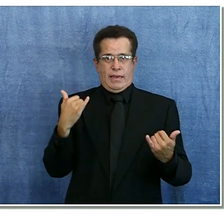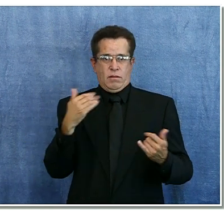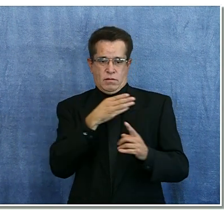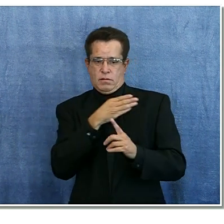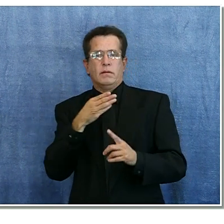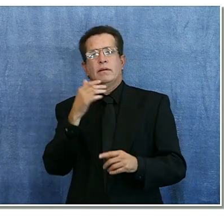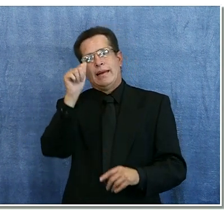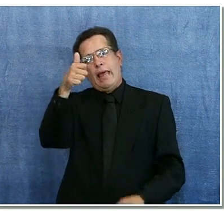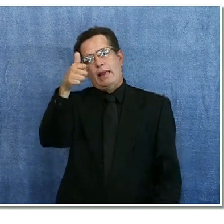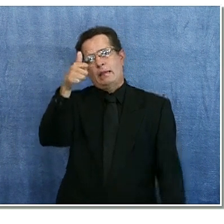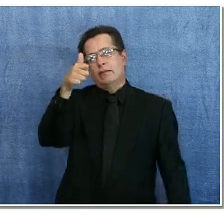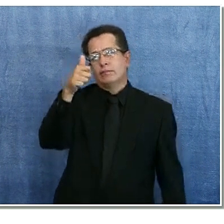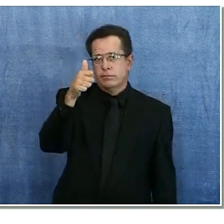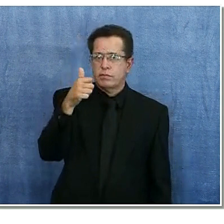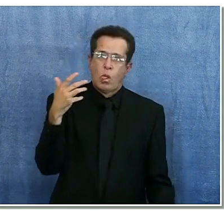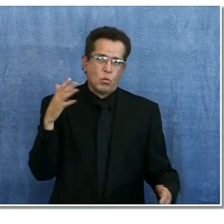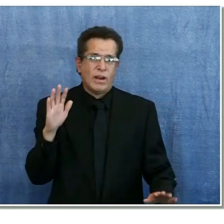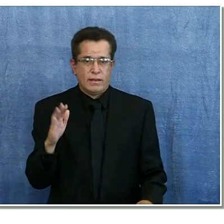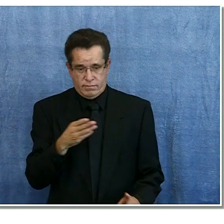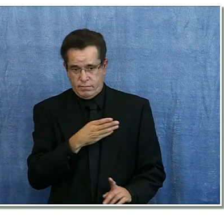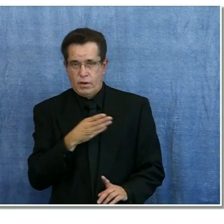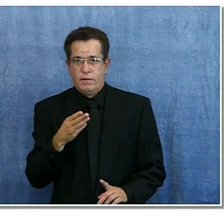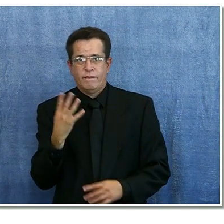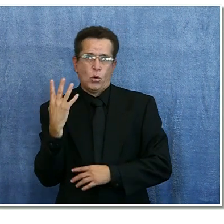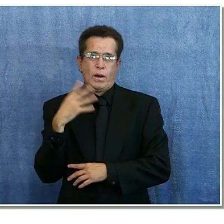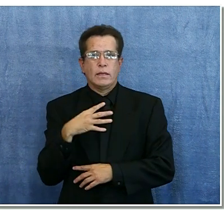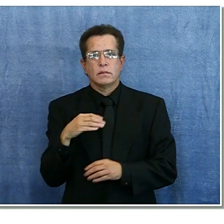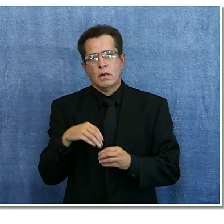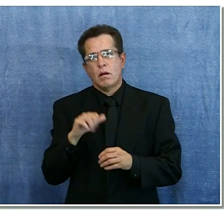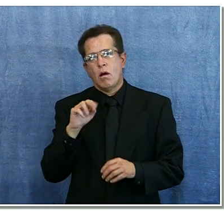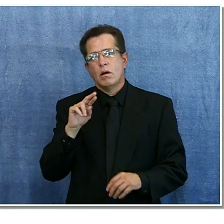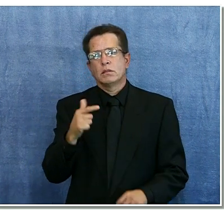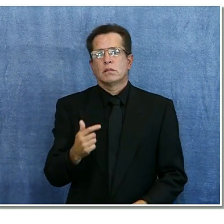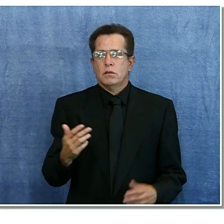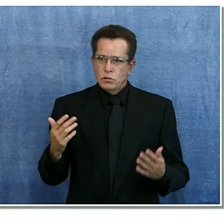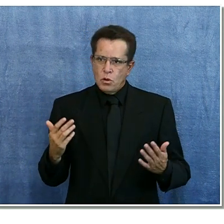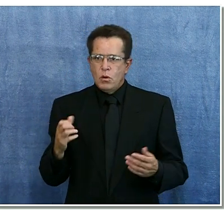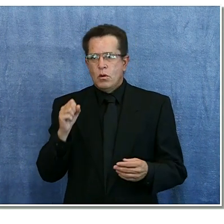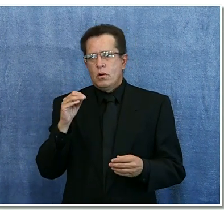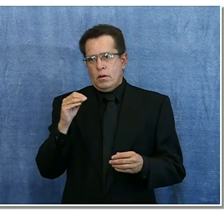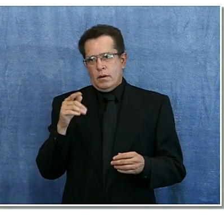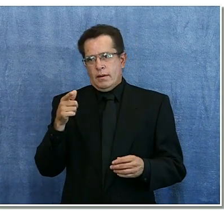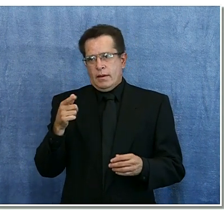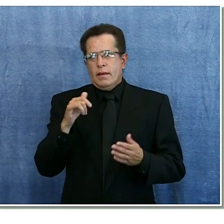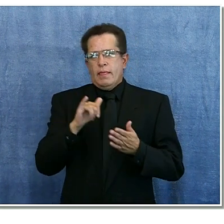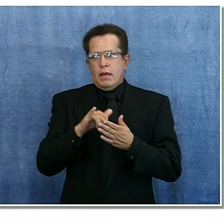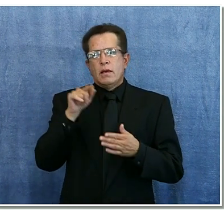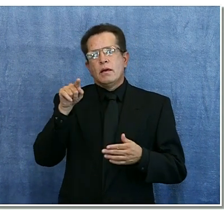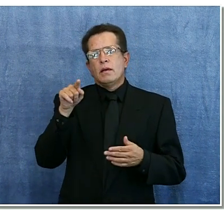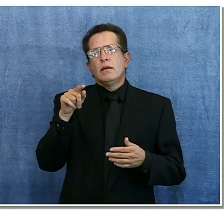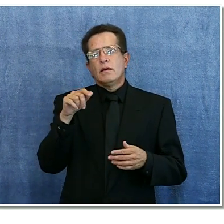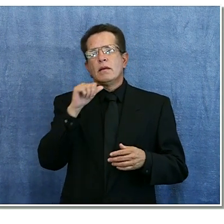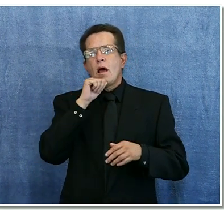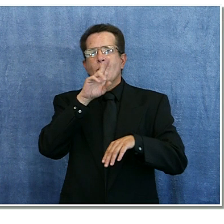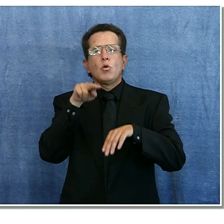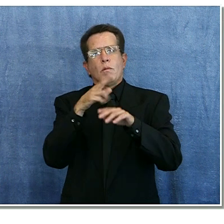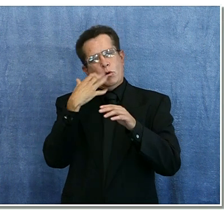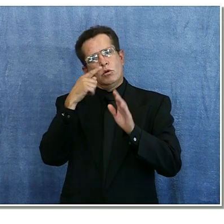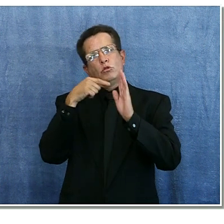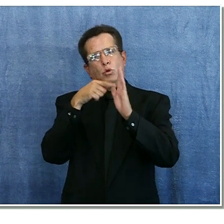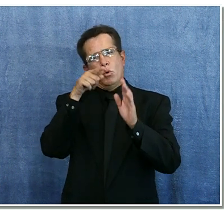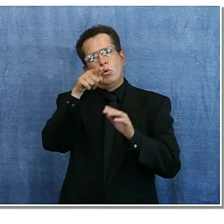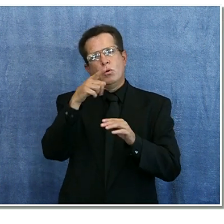August. In the next slide. And lastly, again, this is not abnormal, but we wanted to show you the